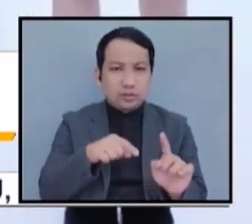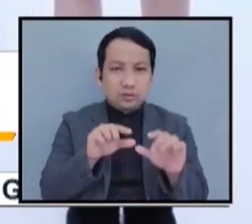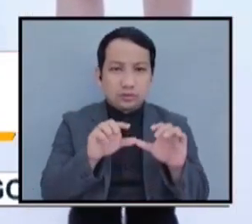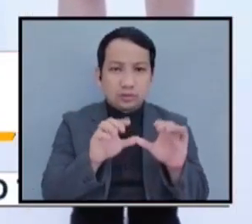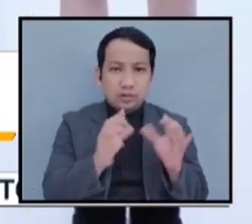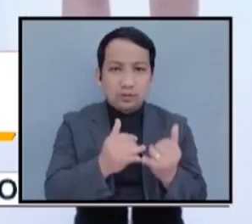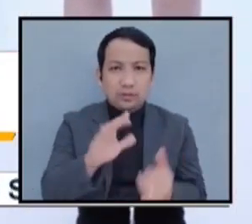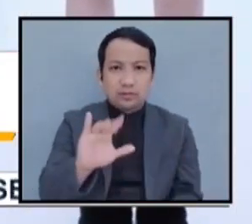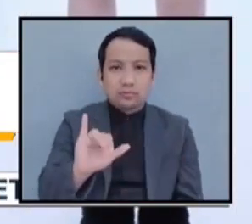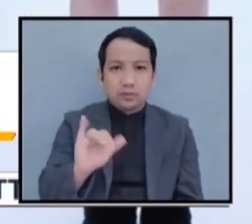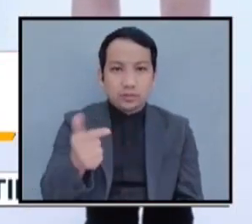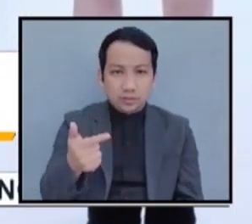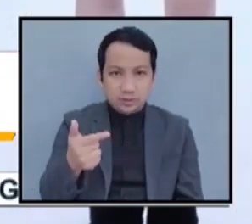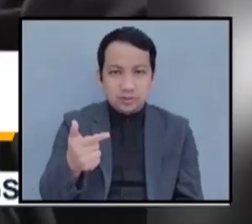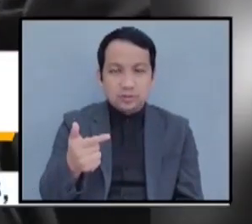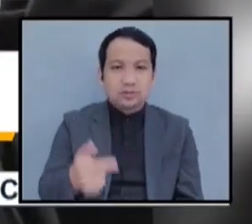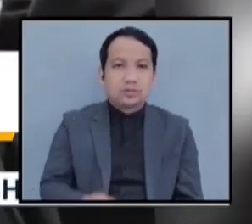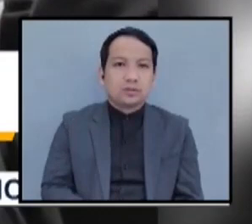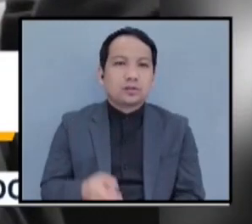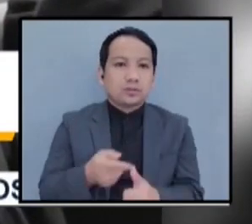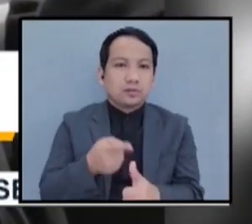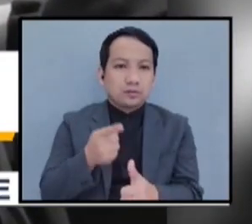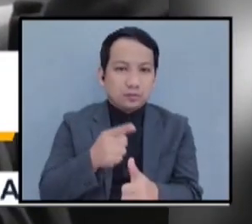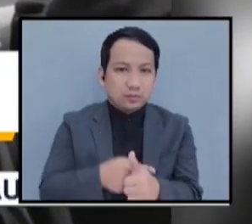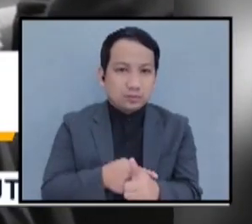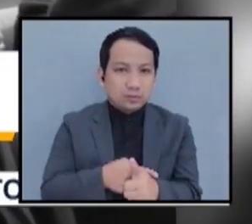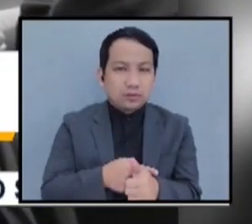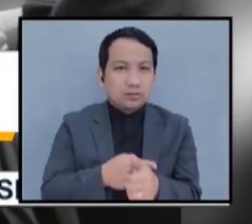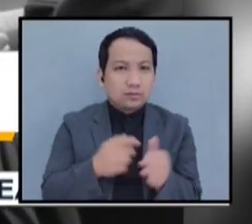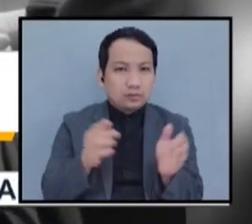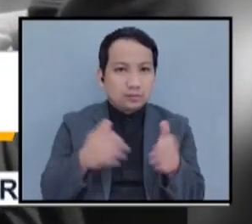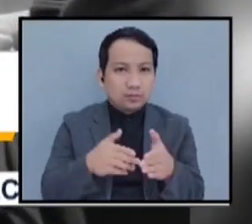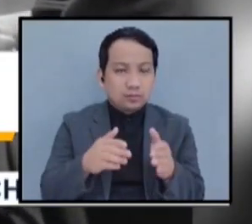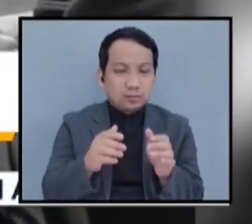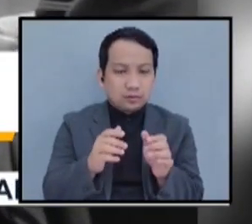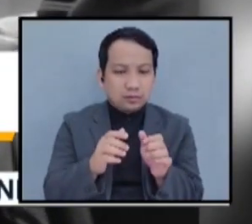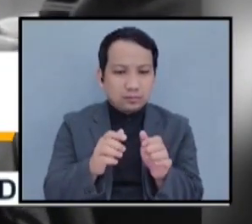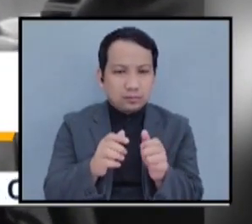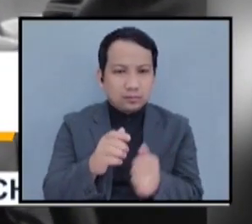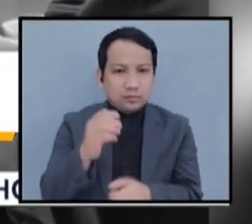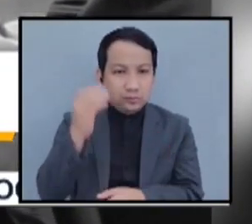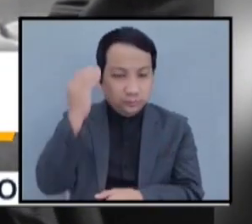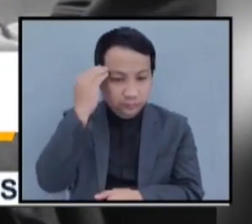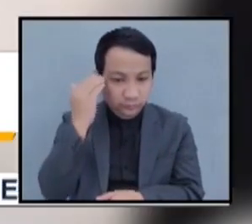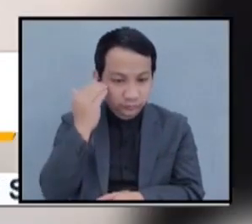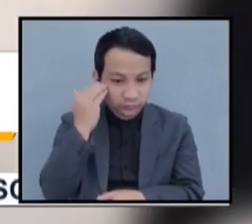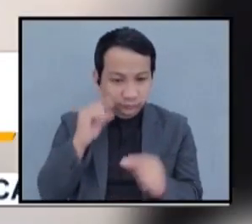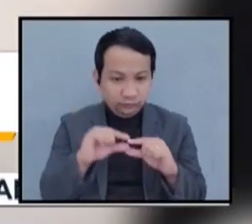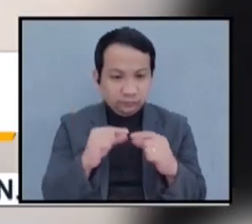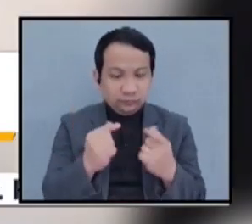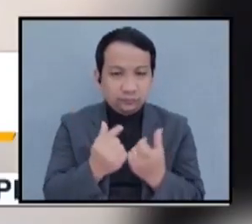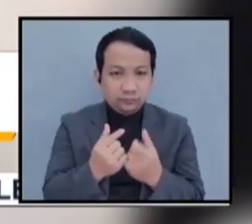magkakaroon na rin ng first mini-album ang K-pop group na nakatakda namang i-release sa April.